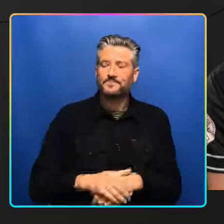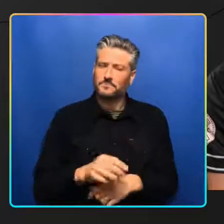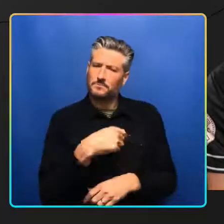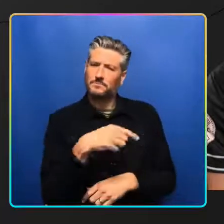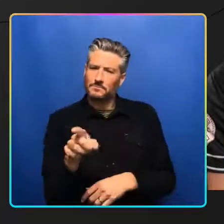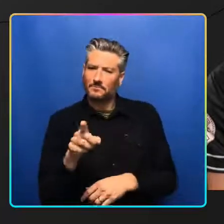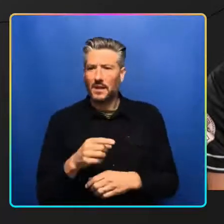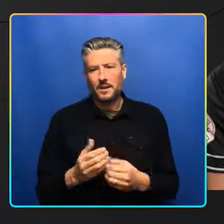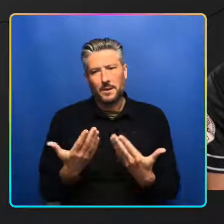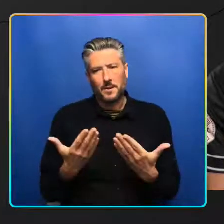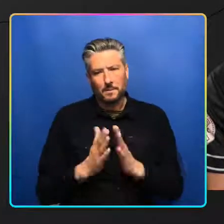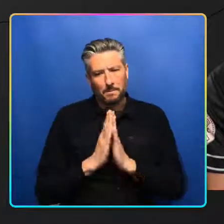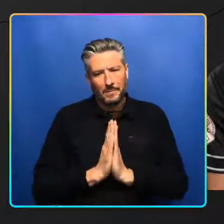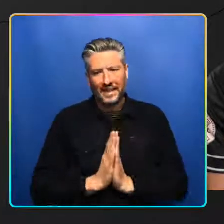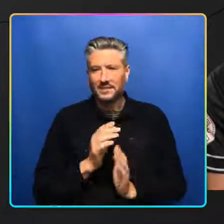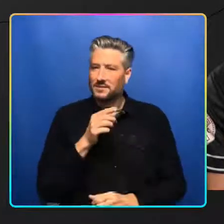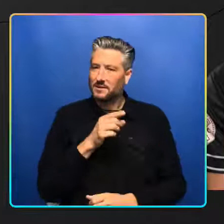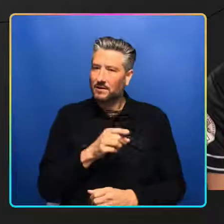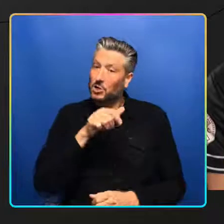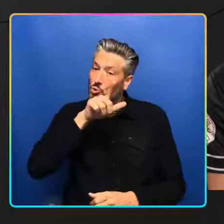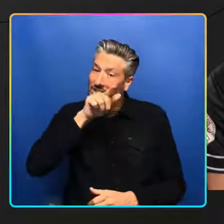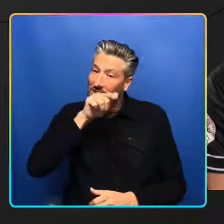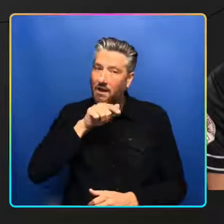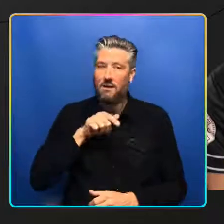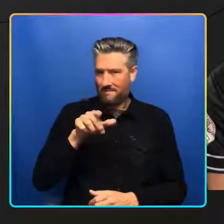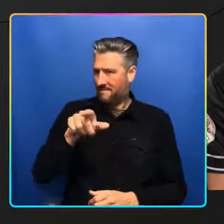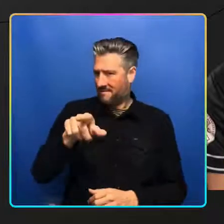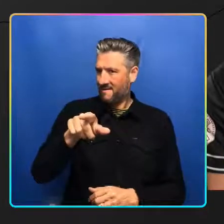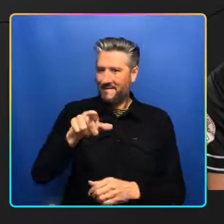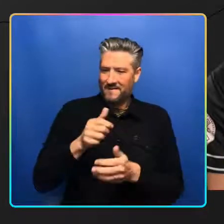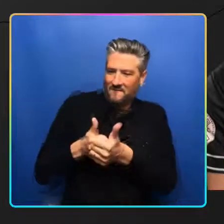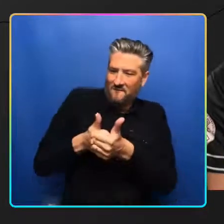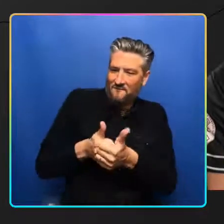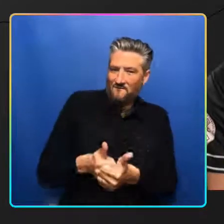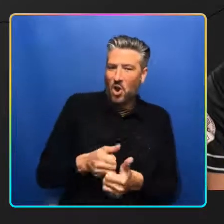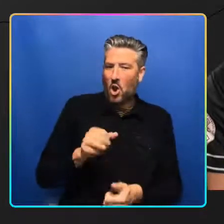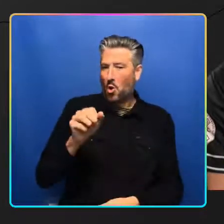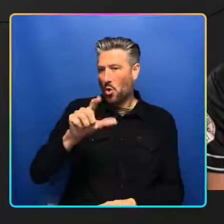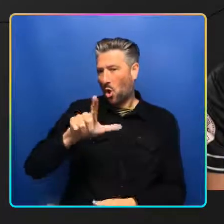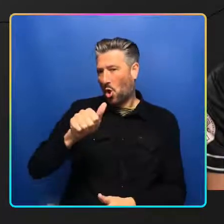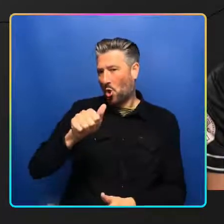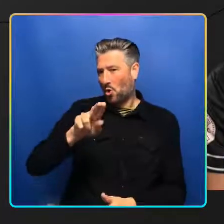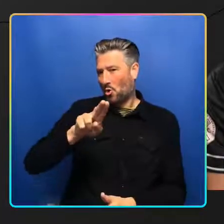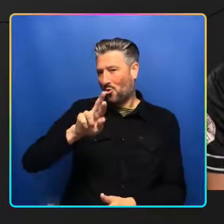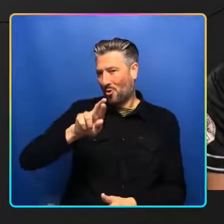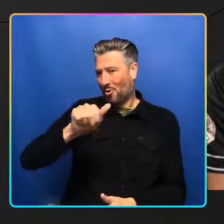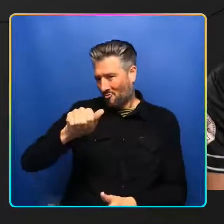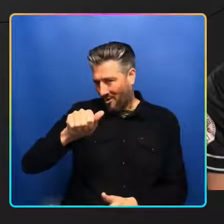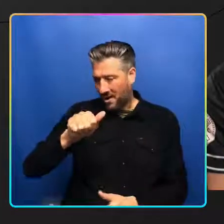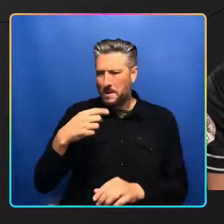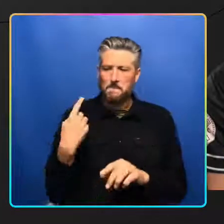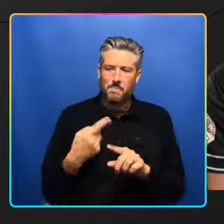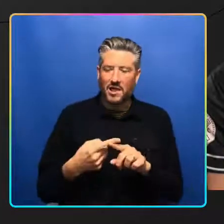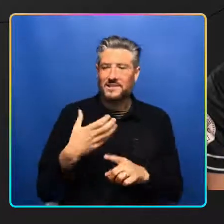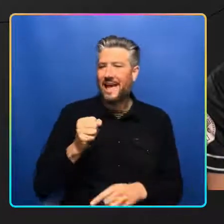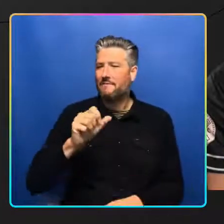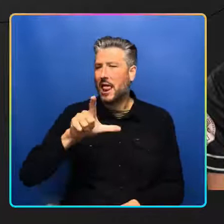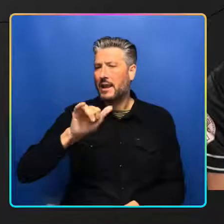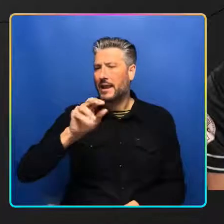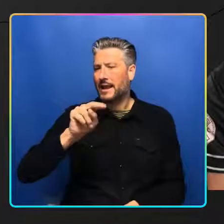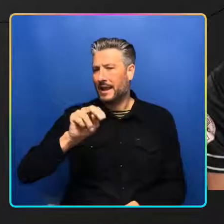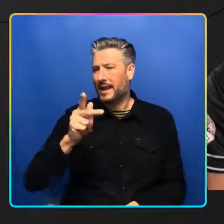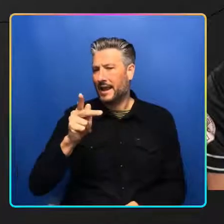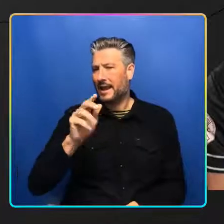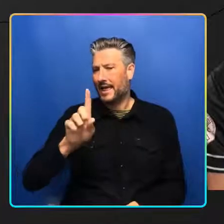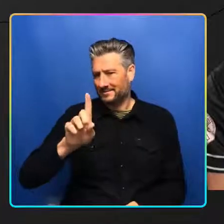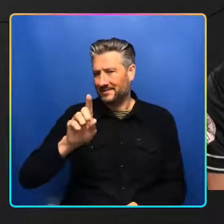Data Sci on Twitter, find her on LinkedIn. If there's anything in the future, honestly, you will definitely want to get